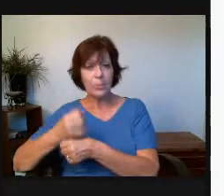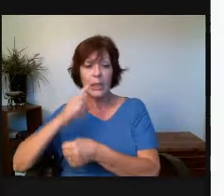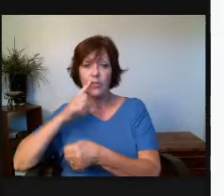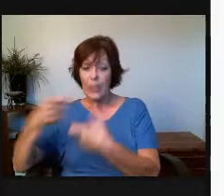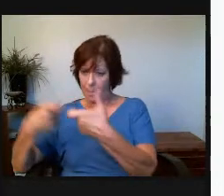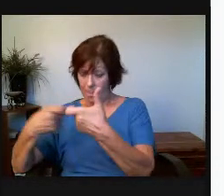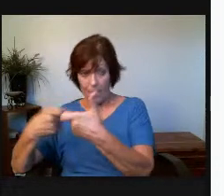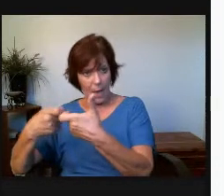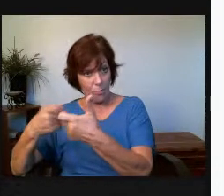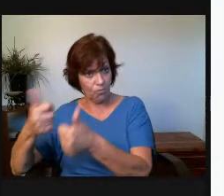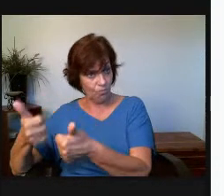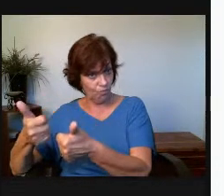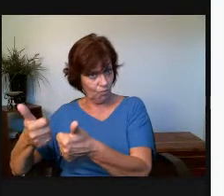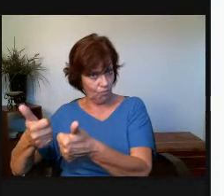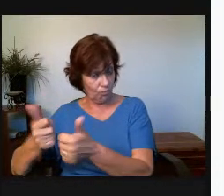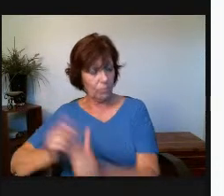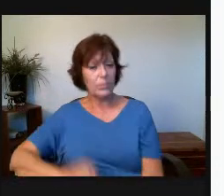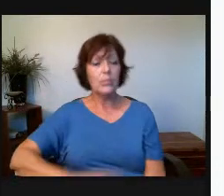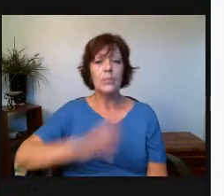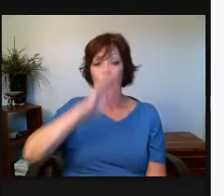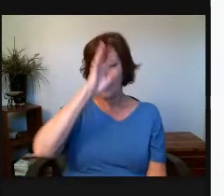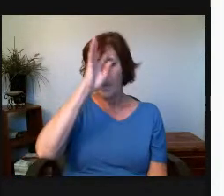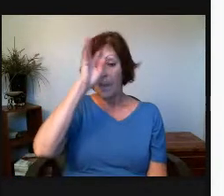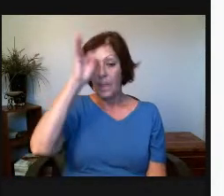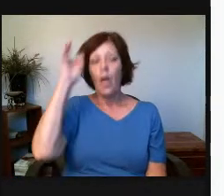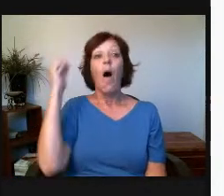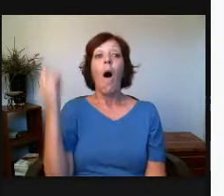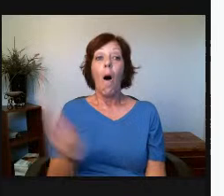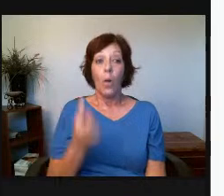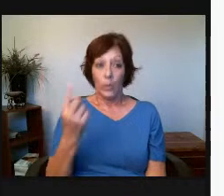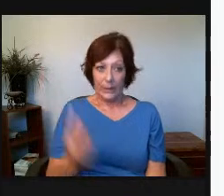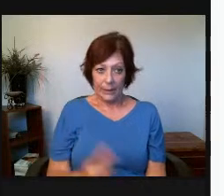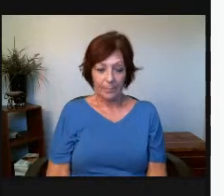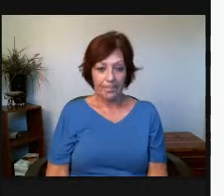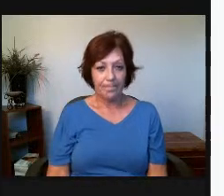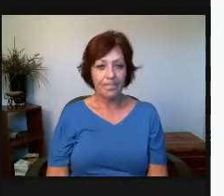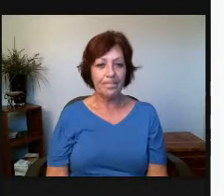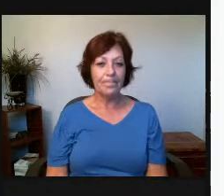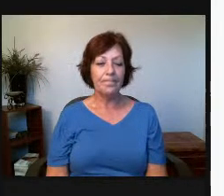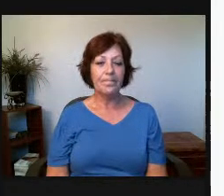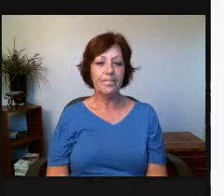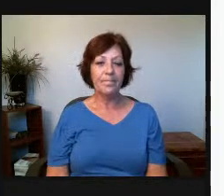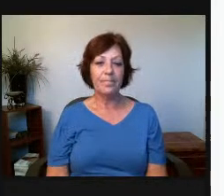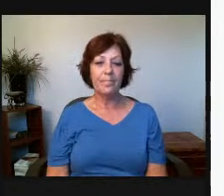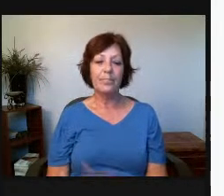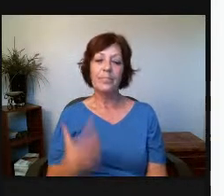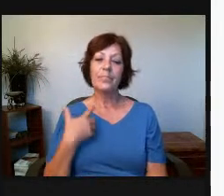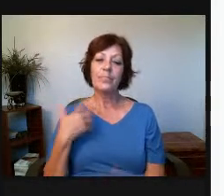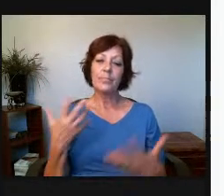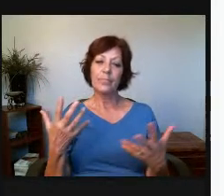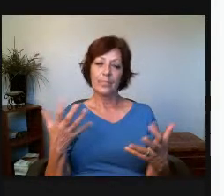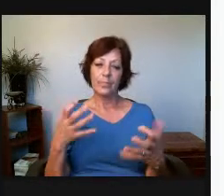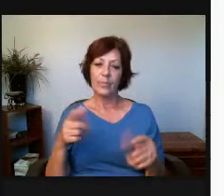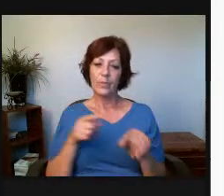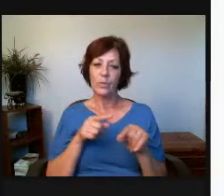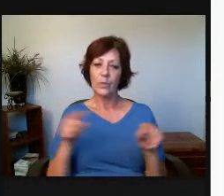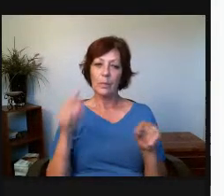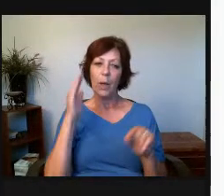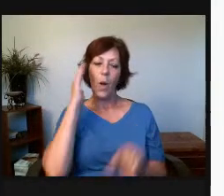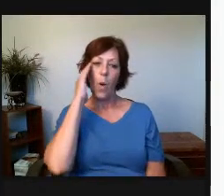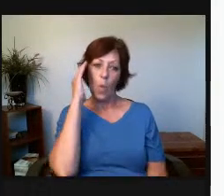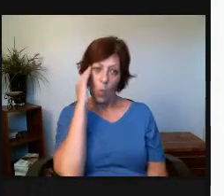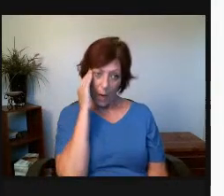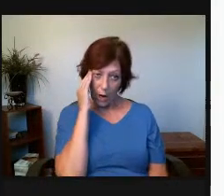battery is fresh in that detector at all time. We want you to be aware